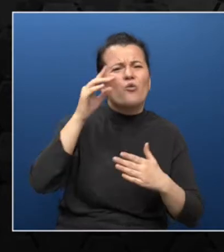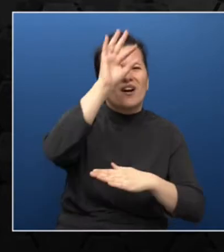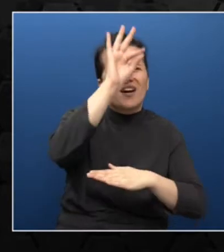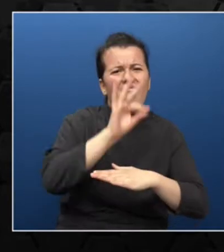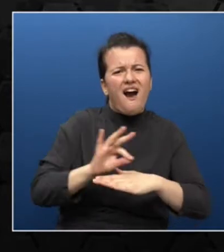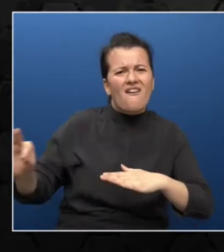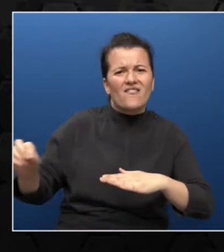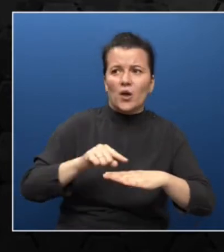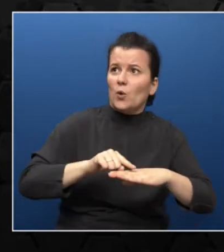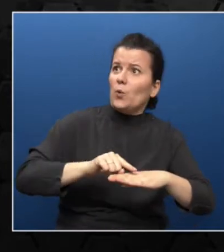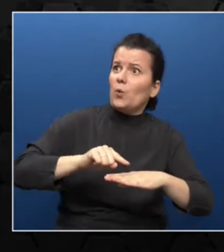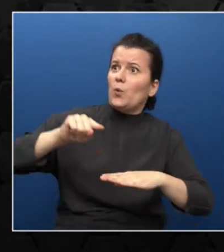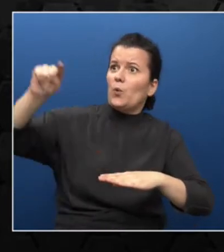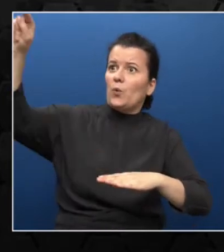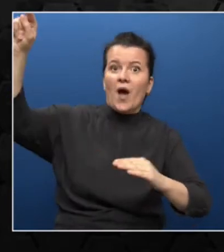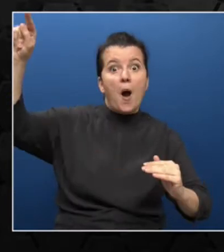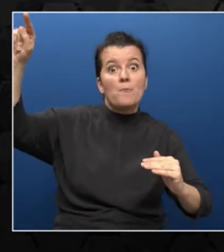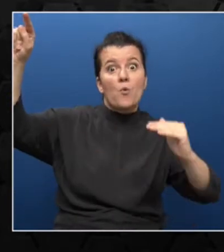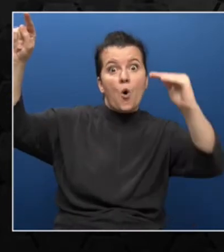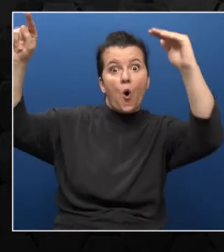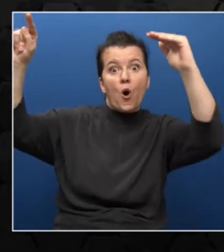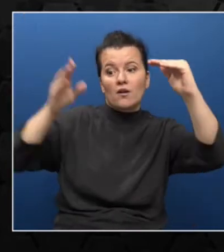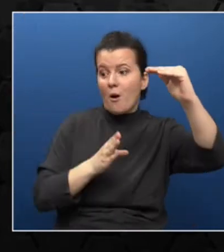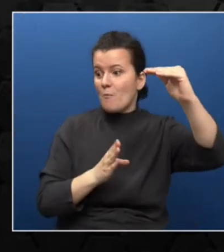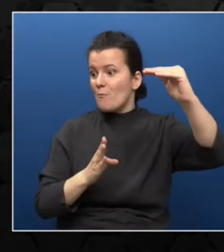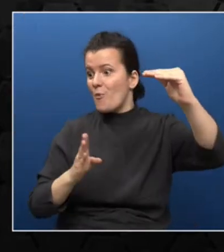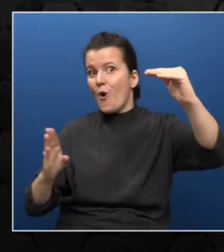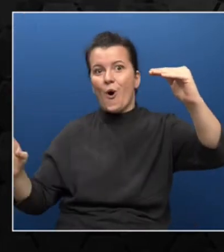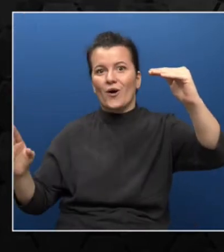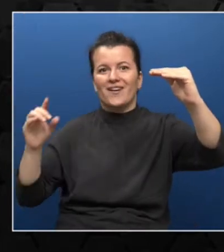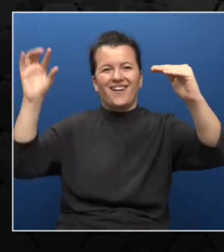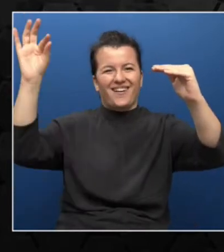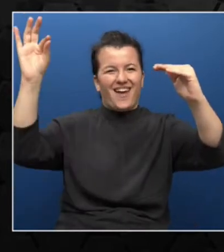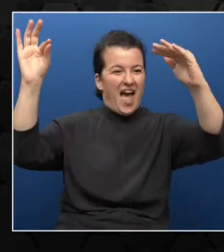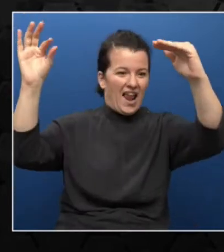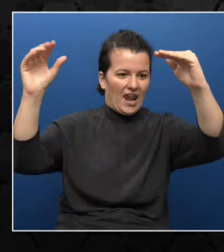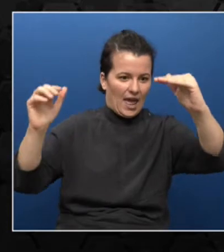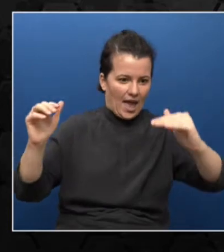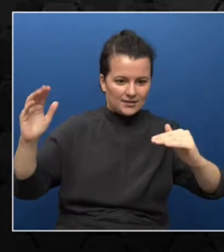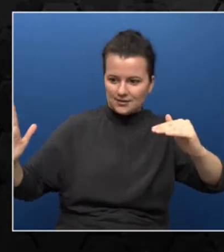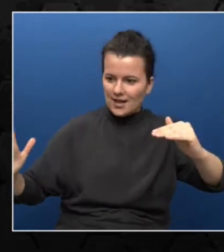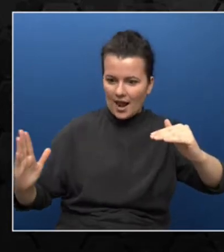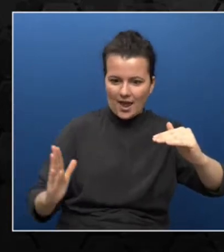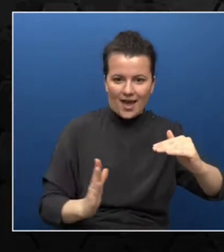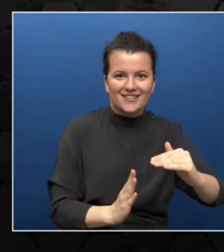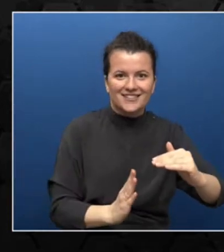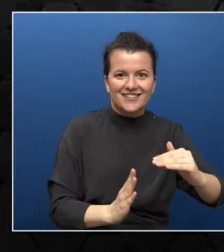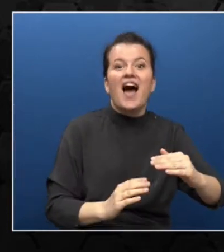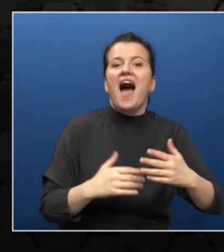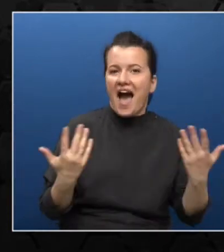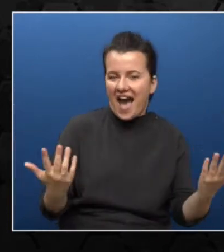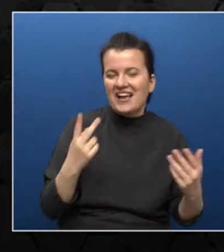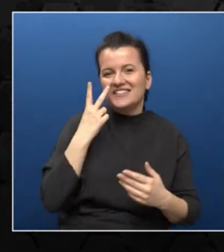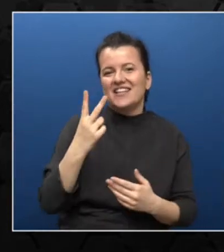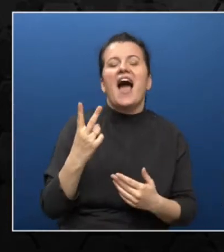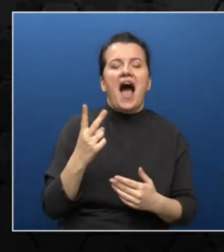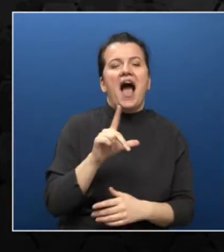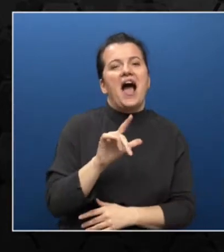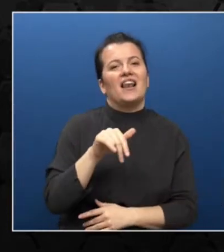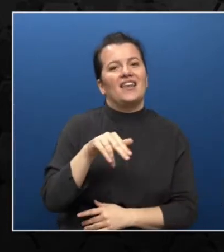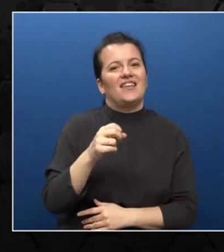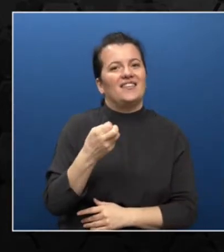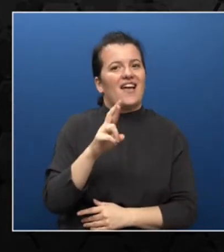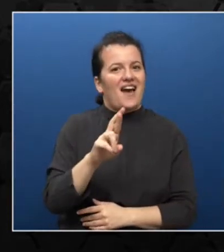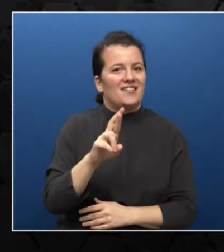to give you a basic understanding of what machine learning is. So like you mentioned, I was like, okay, linear data, I'll use something like linear